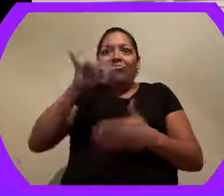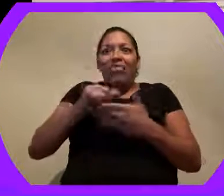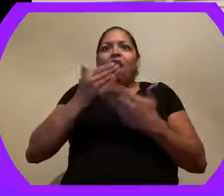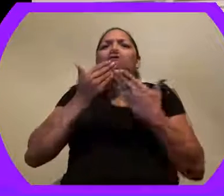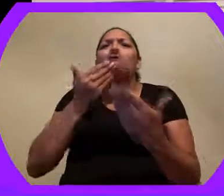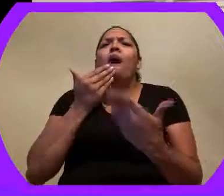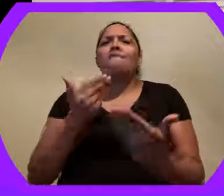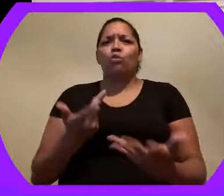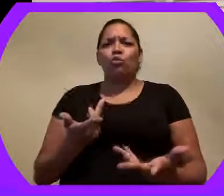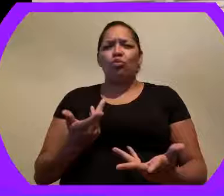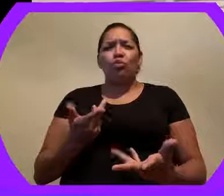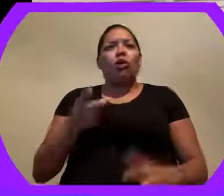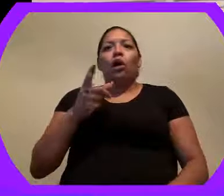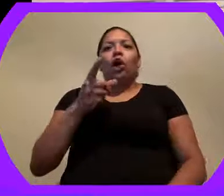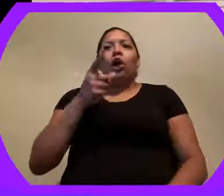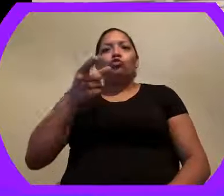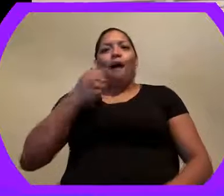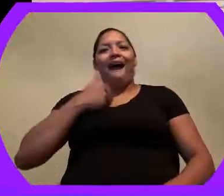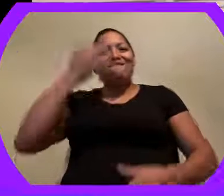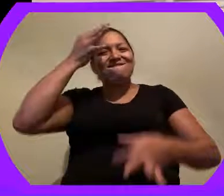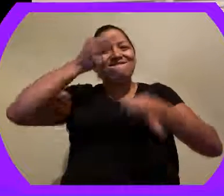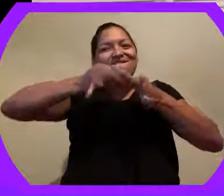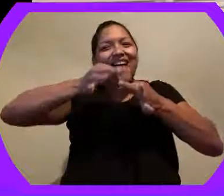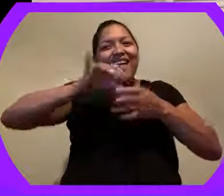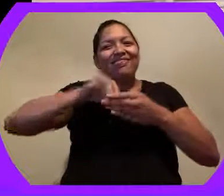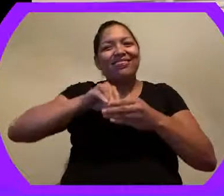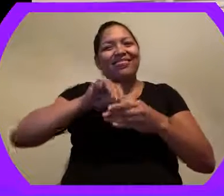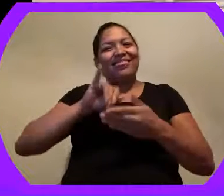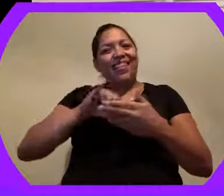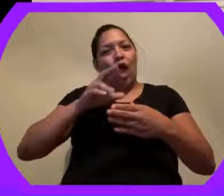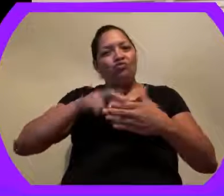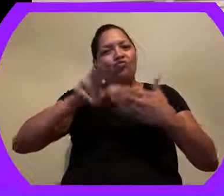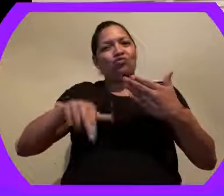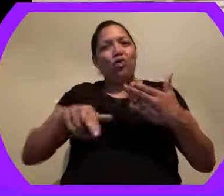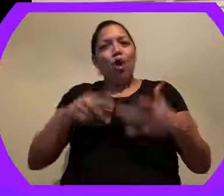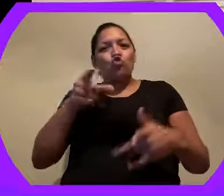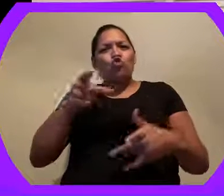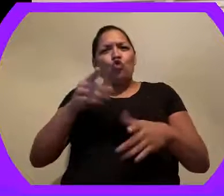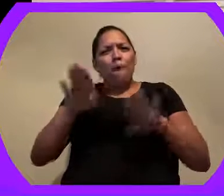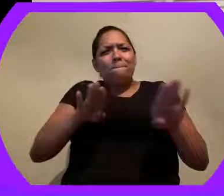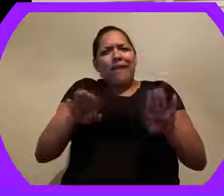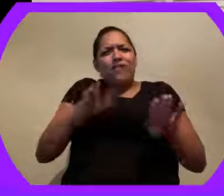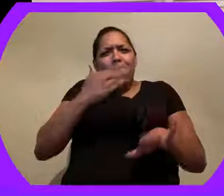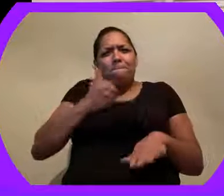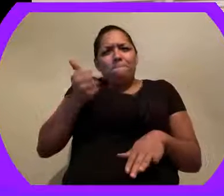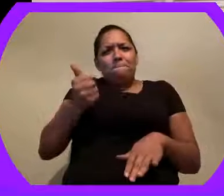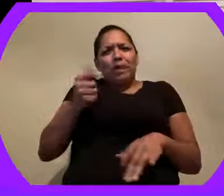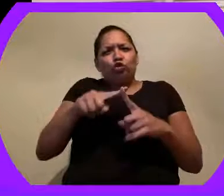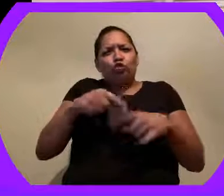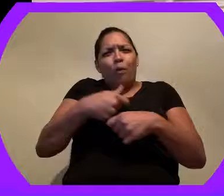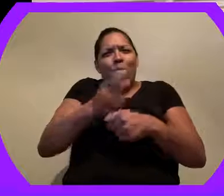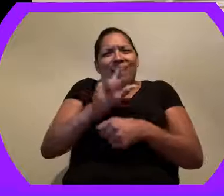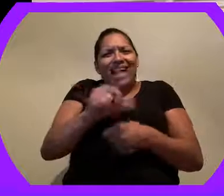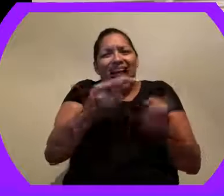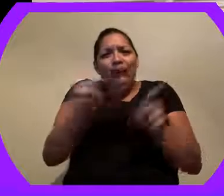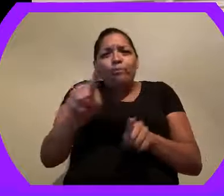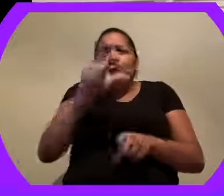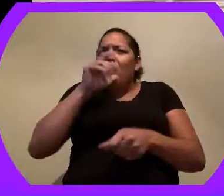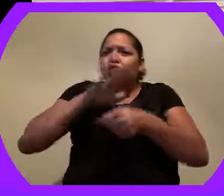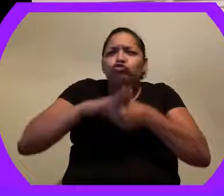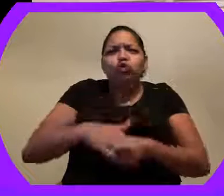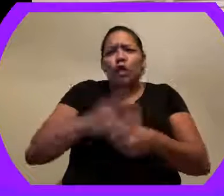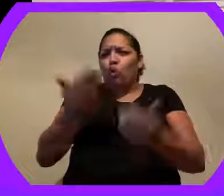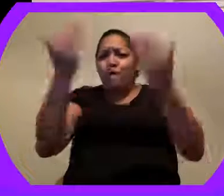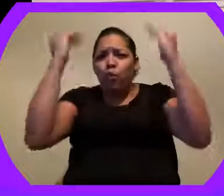creating gratitude for that outcome. Patience is believing and having faith in the outcome, and then behaving in the most efficient manner to